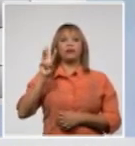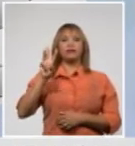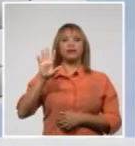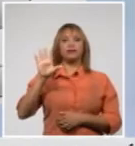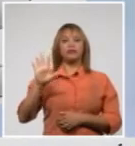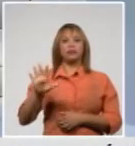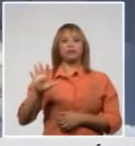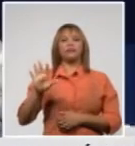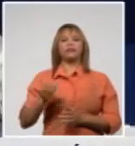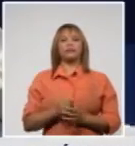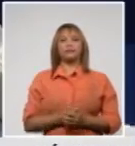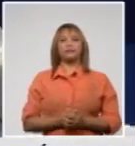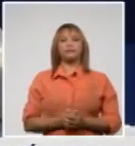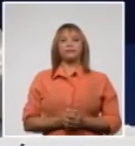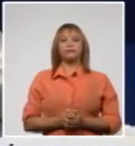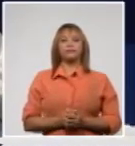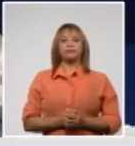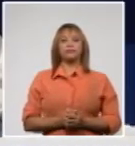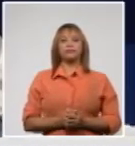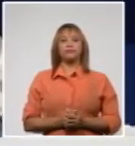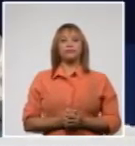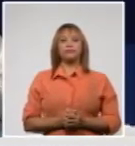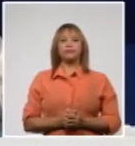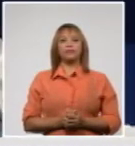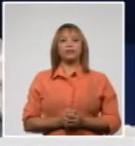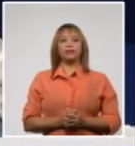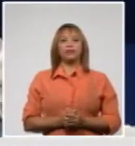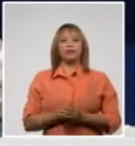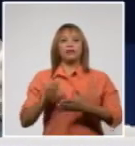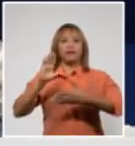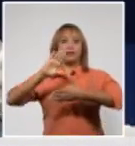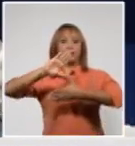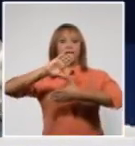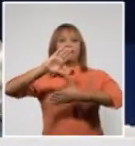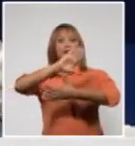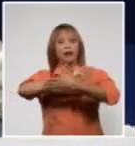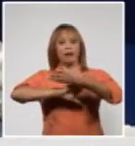25,509,135 confirmed cases since the start of the pandemic.